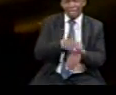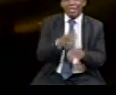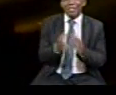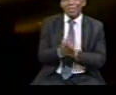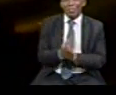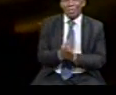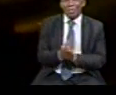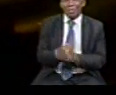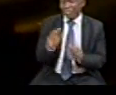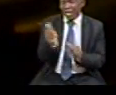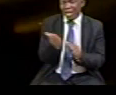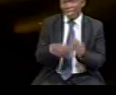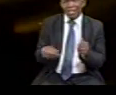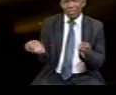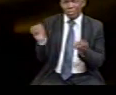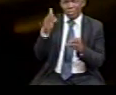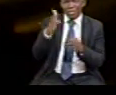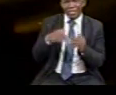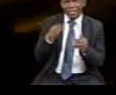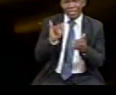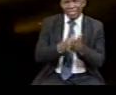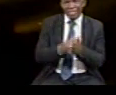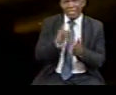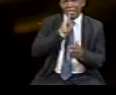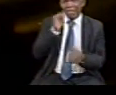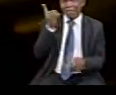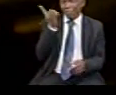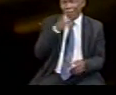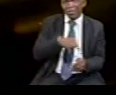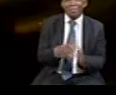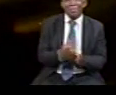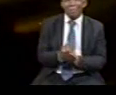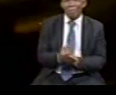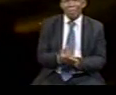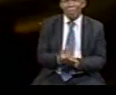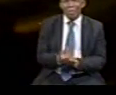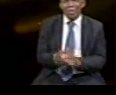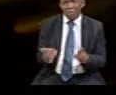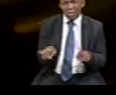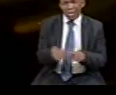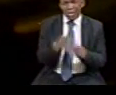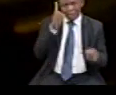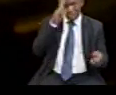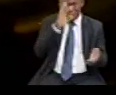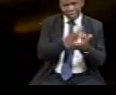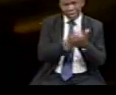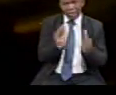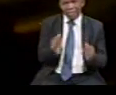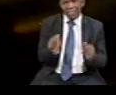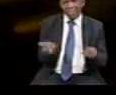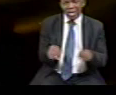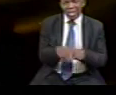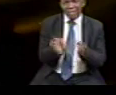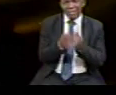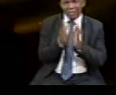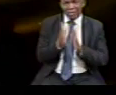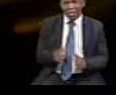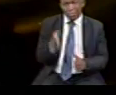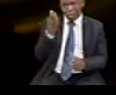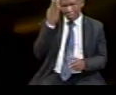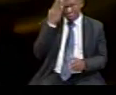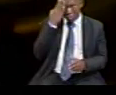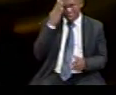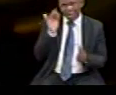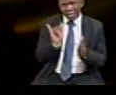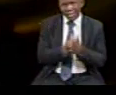that is not of God. It's a fallacy. It's a fallacy. And so as believers, as Christians, we need to understand that the scriptures have affirmed